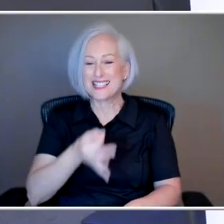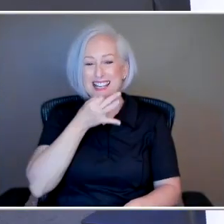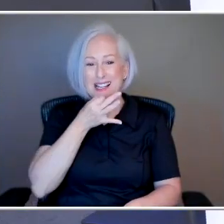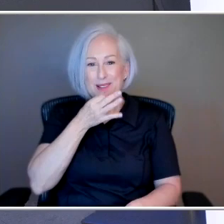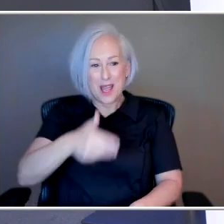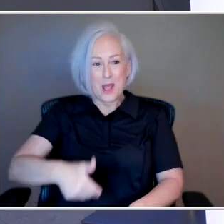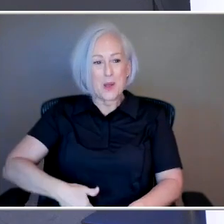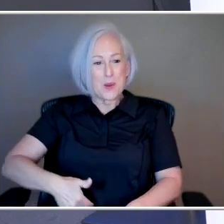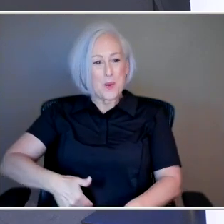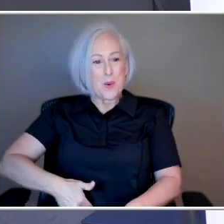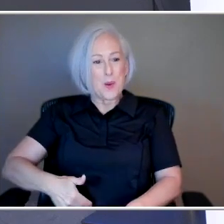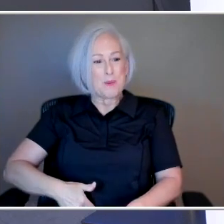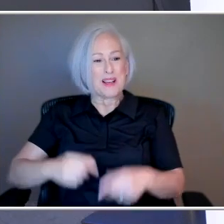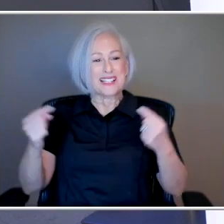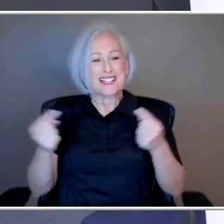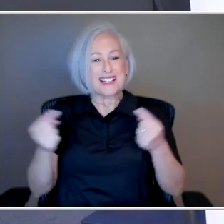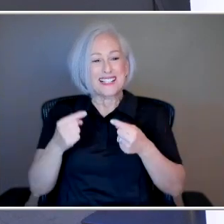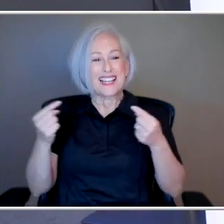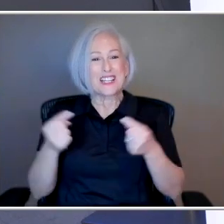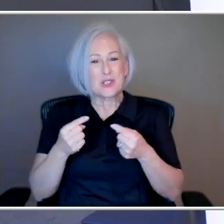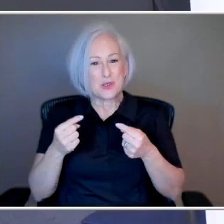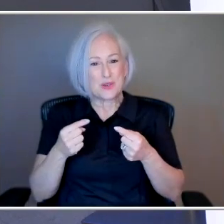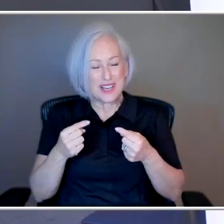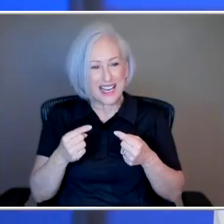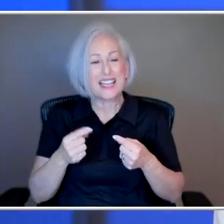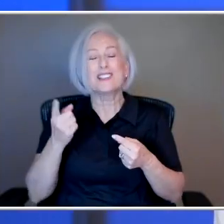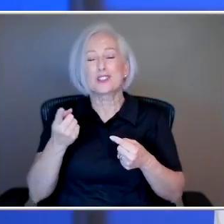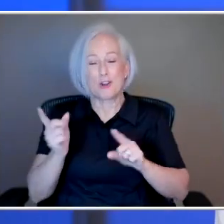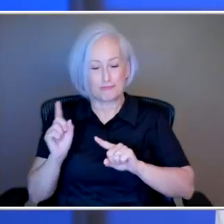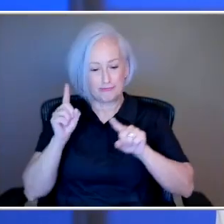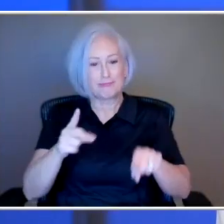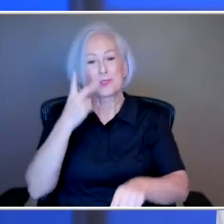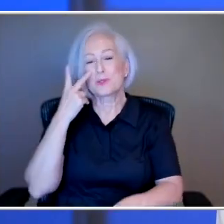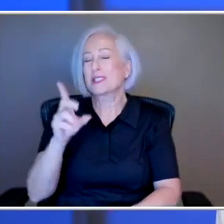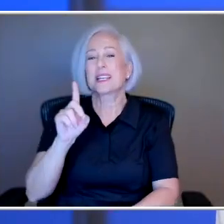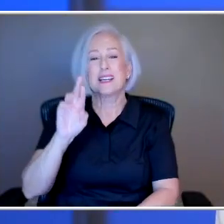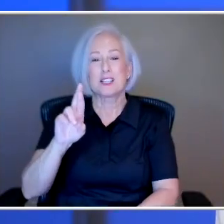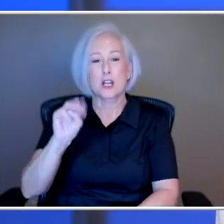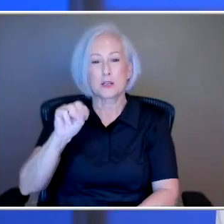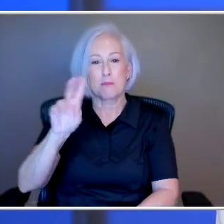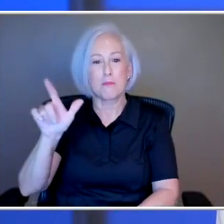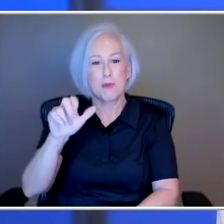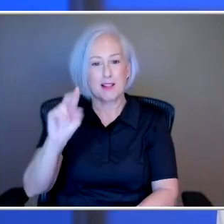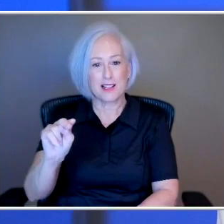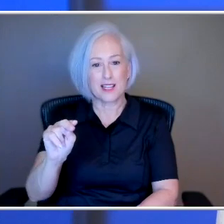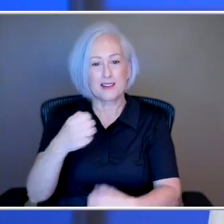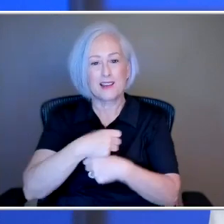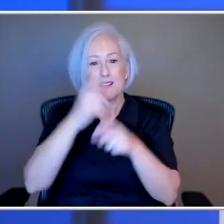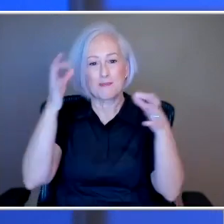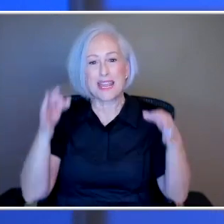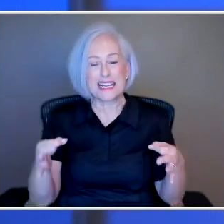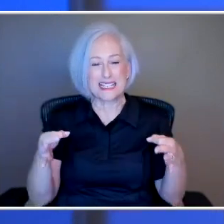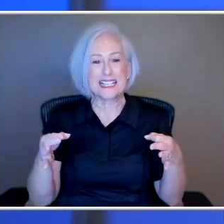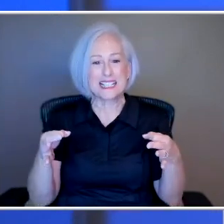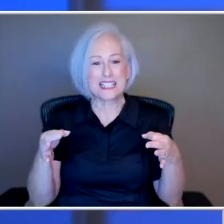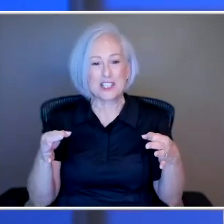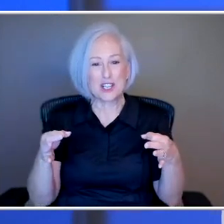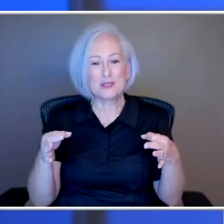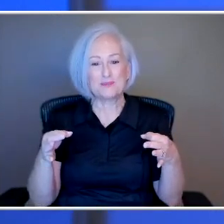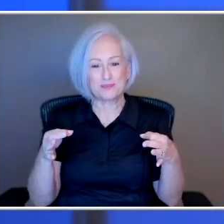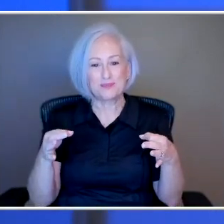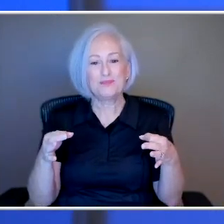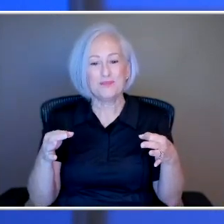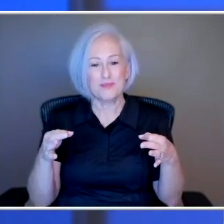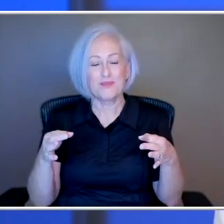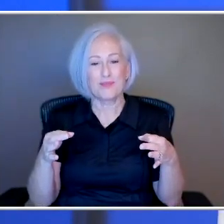injuries, and I had him see Dr. Mullen, and we made the decision to have him play